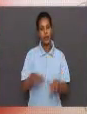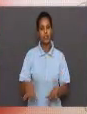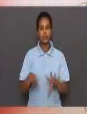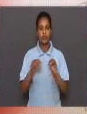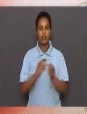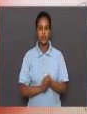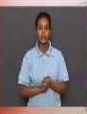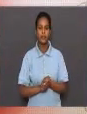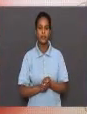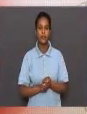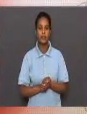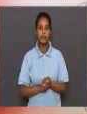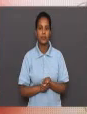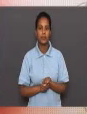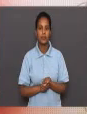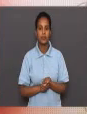Welcome back, students.